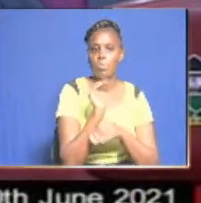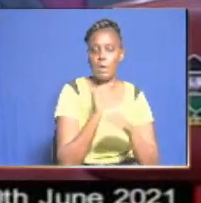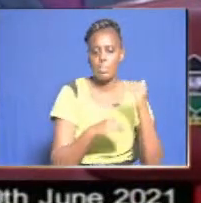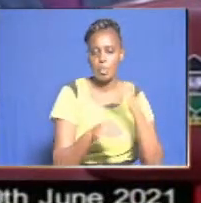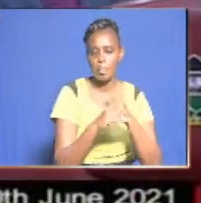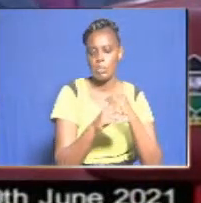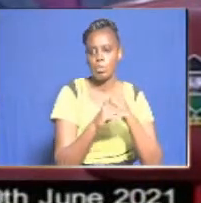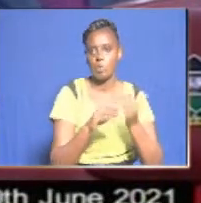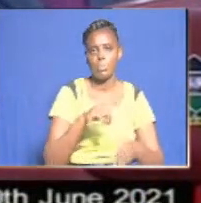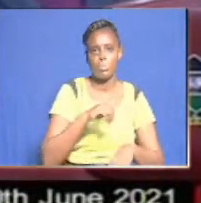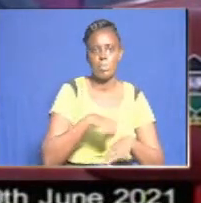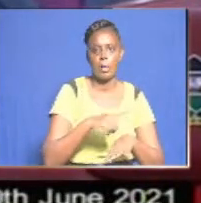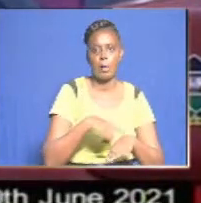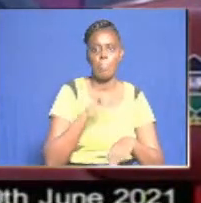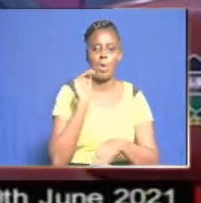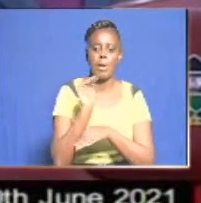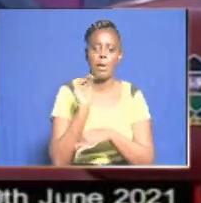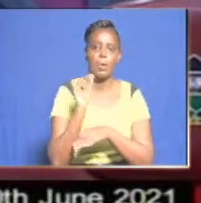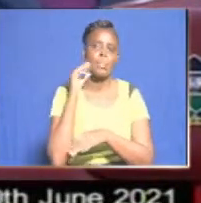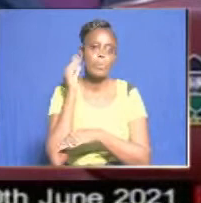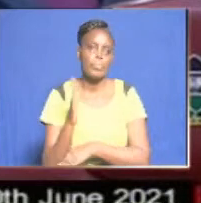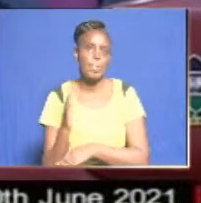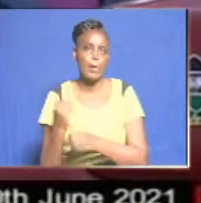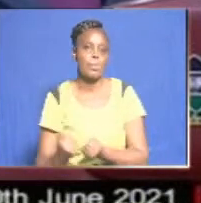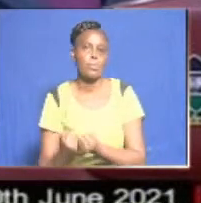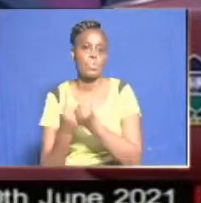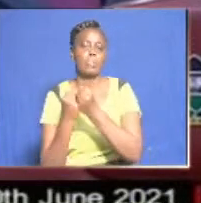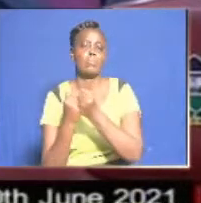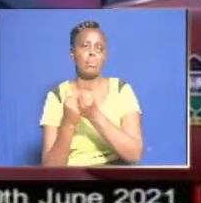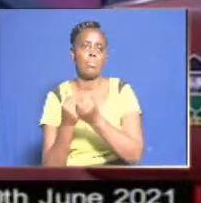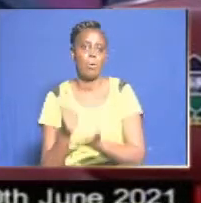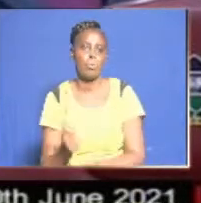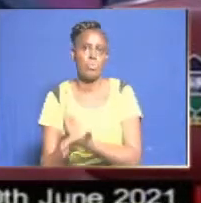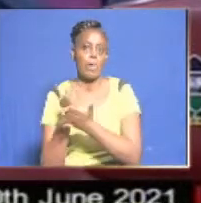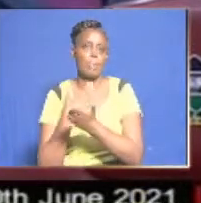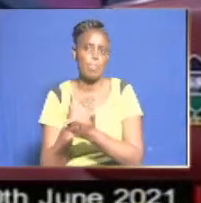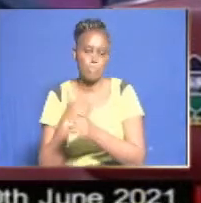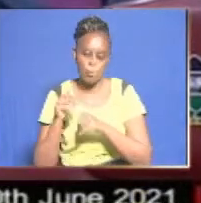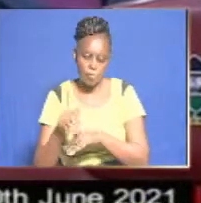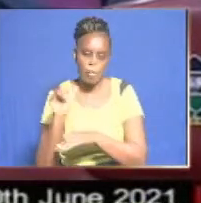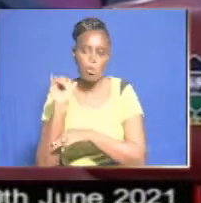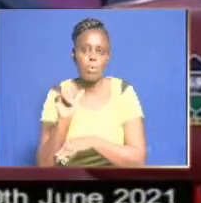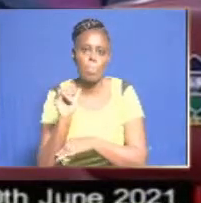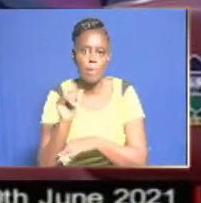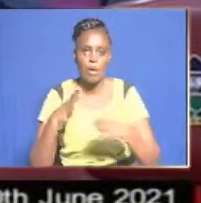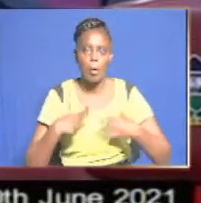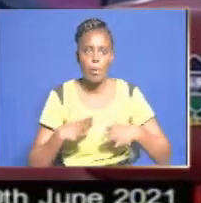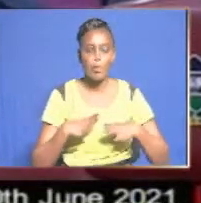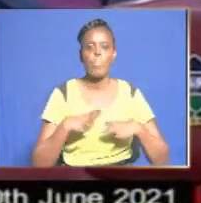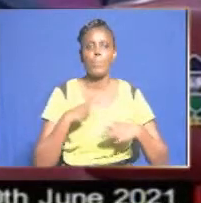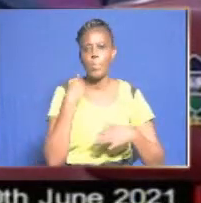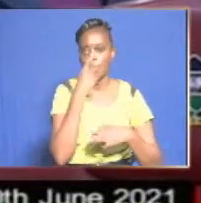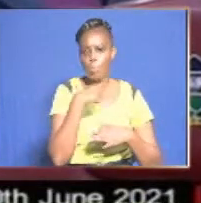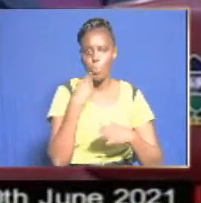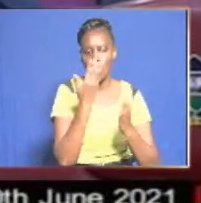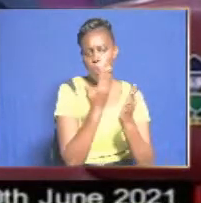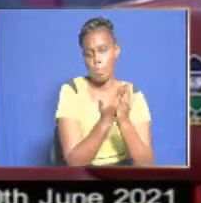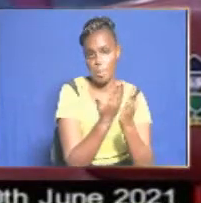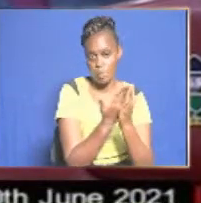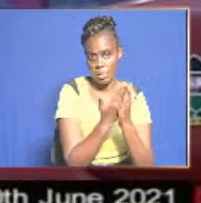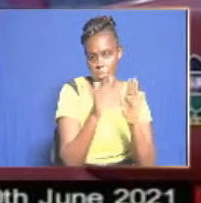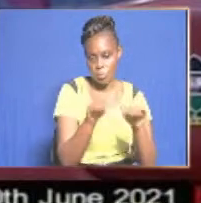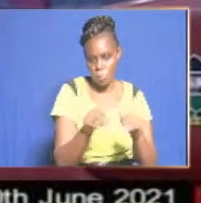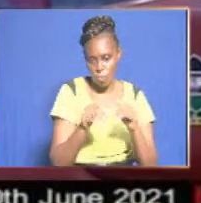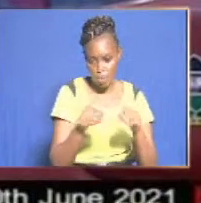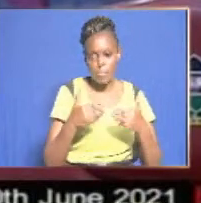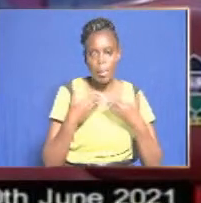time. I'm seeking your intervention so that they probably fast-track this, because the people on whose behalf I was petitioning are waiting for